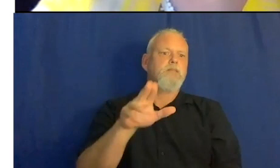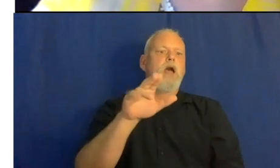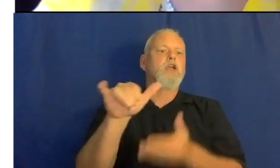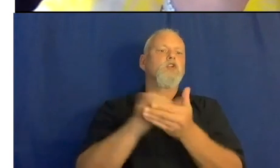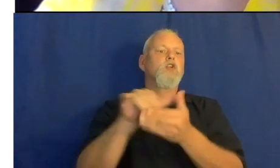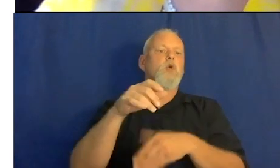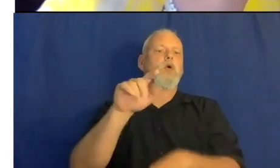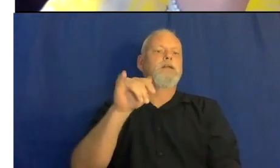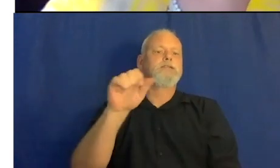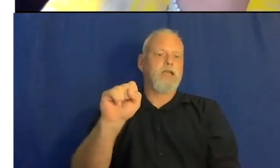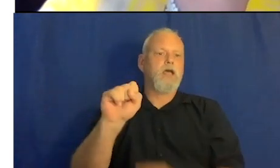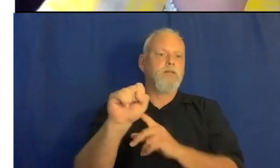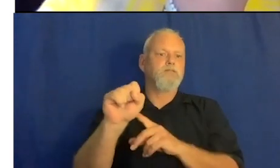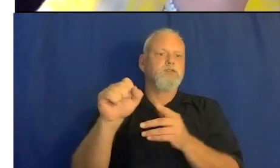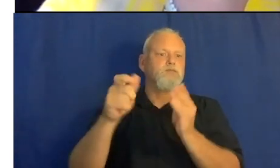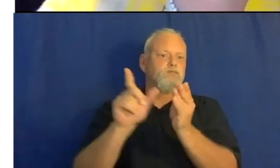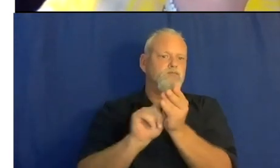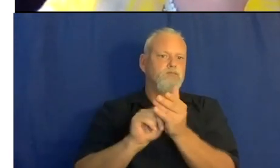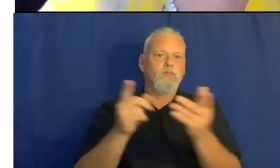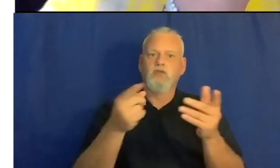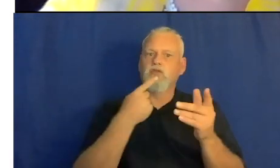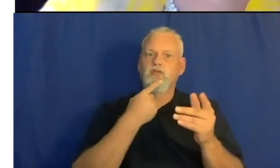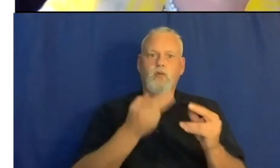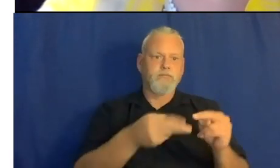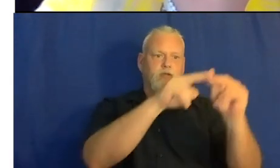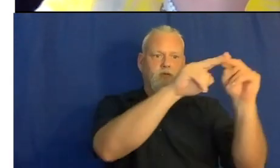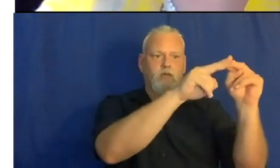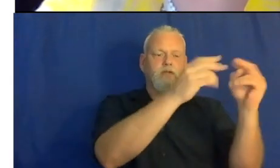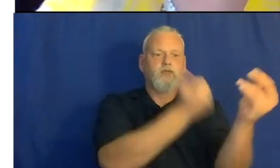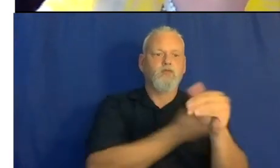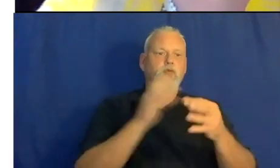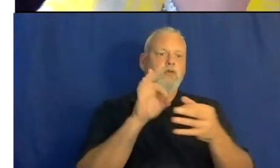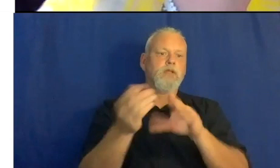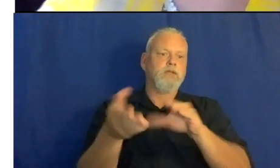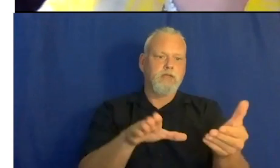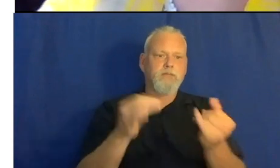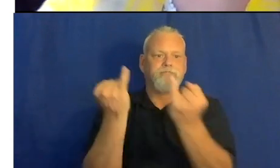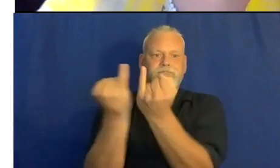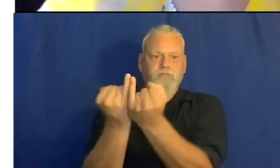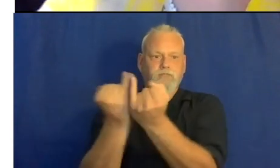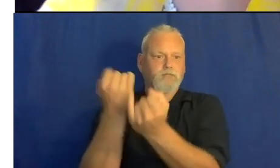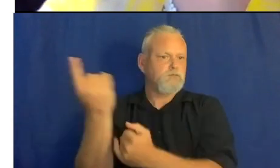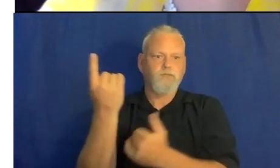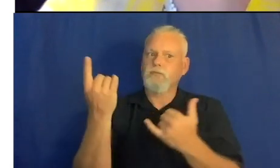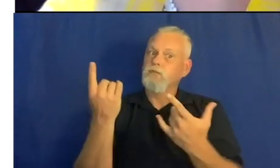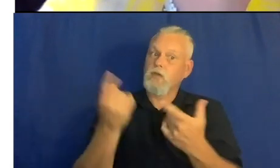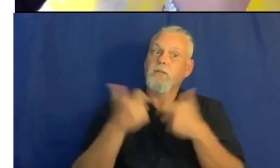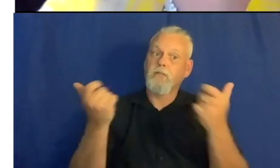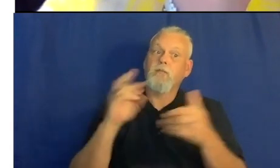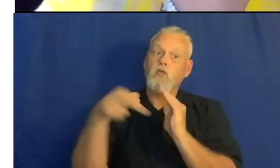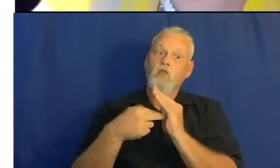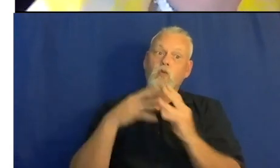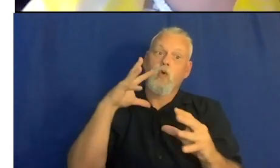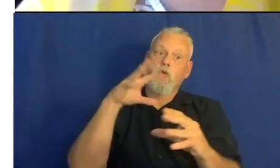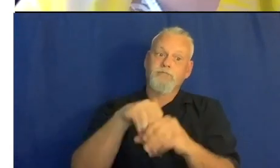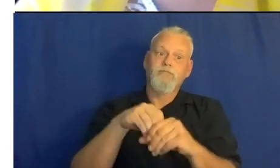shows rising drug-related deaths well into 2020. Isolation has always played a role in drug overdose,